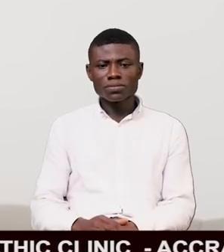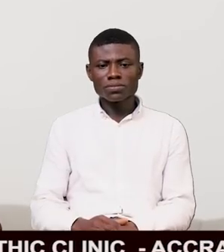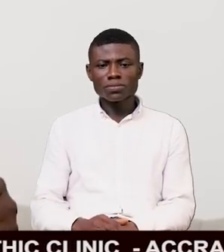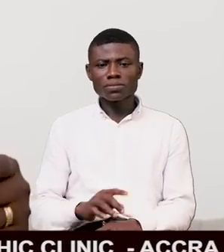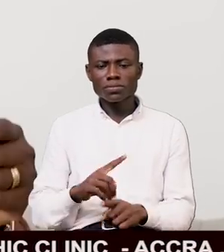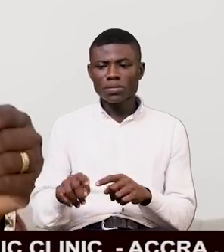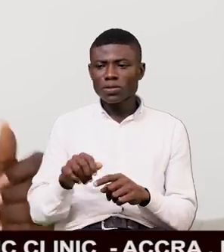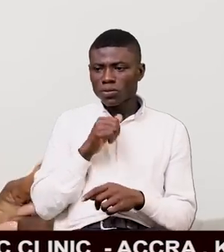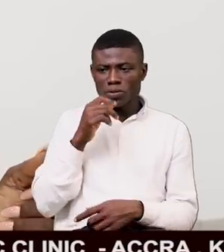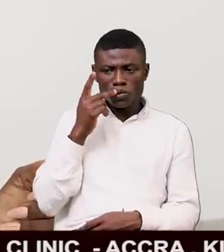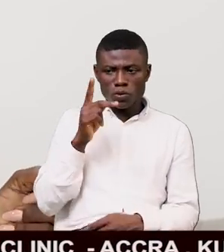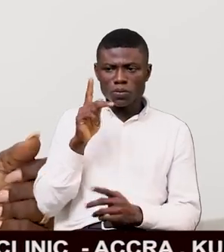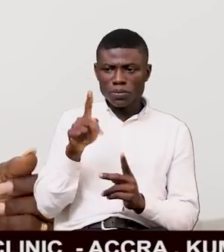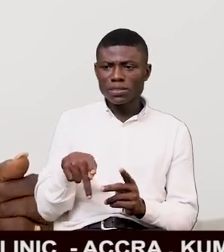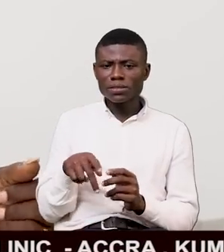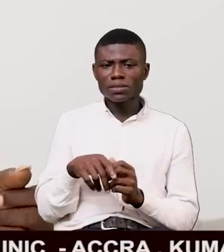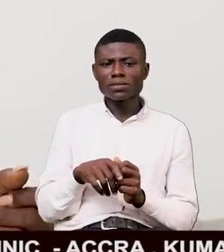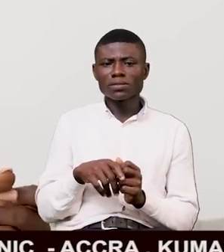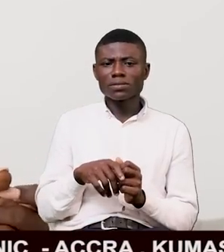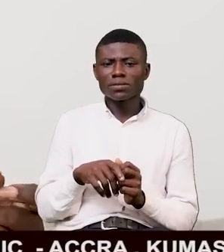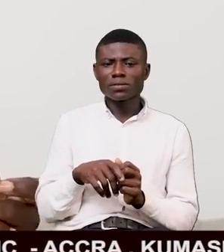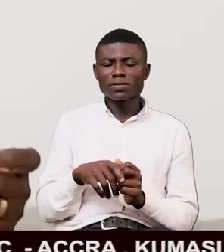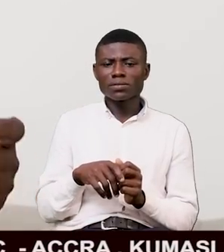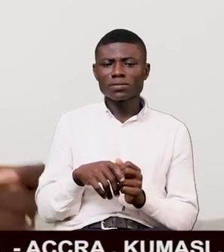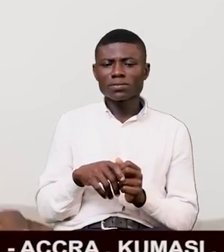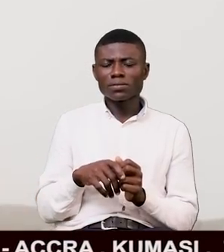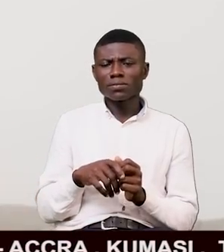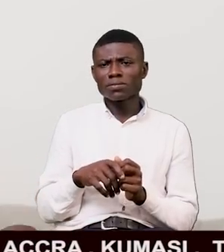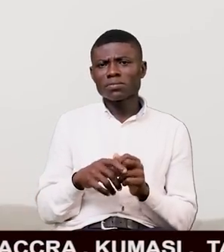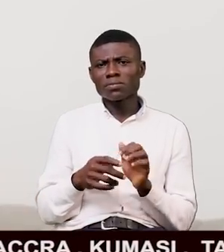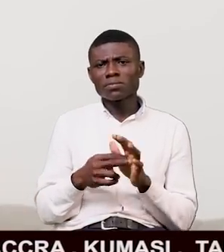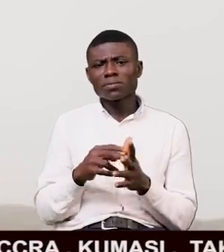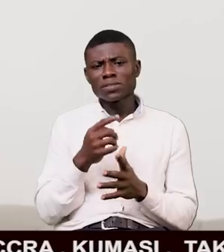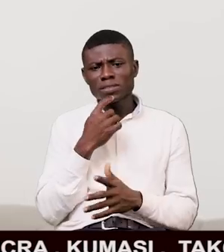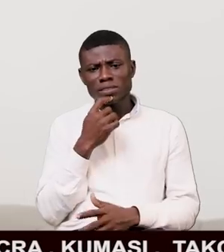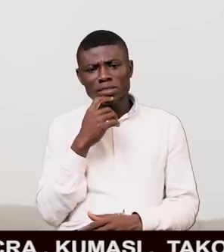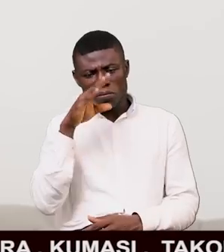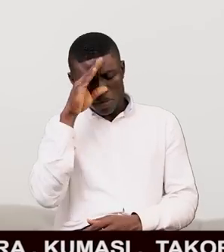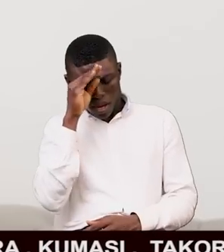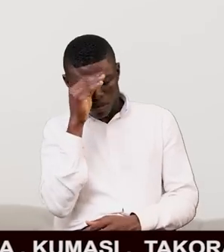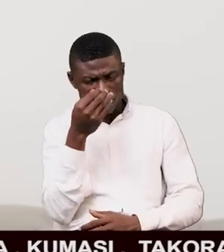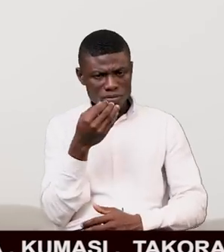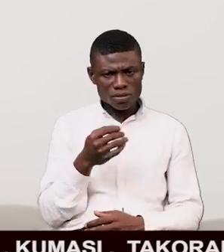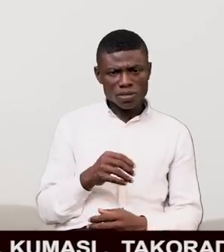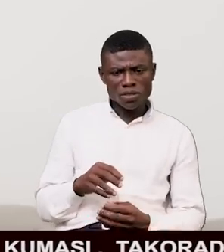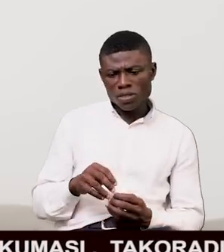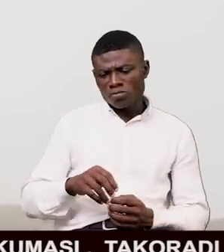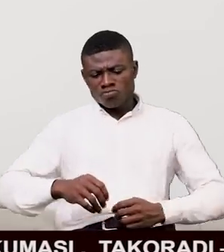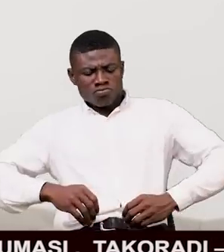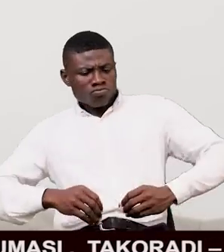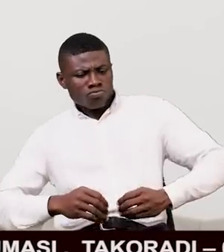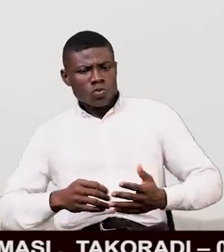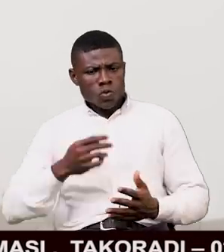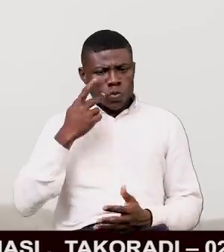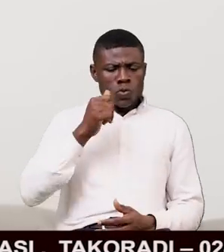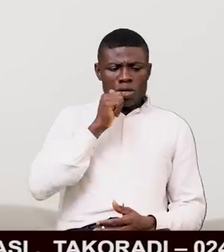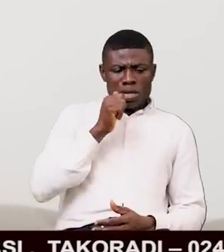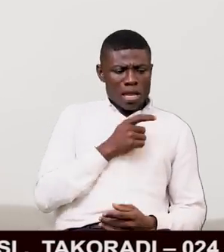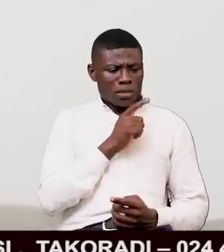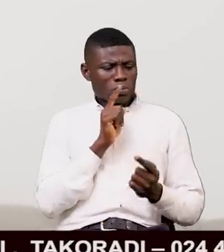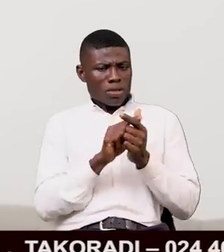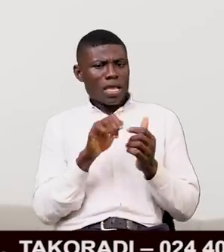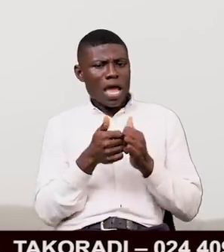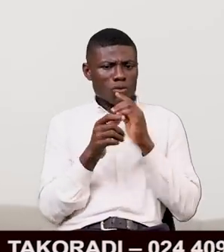sa me kan say memma star style na so omo mo ni so she wo hu girl wo we call